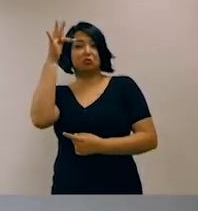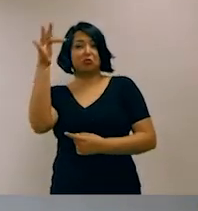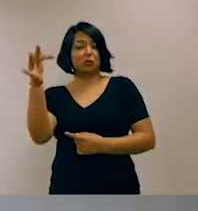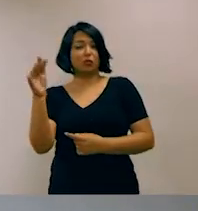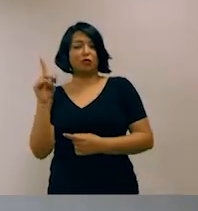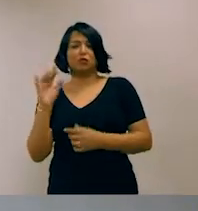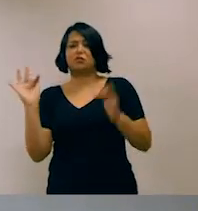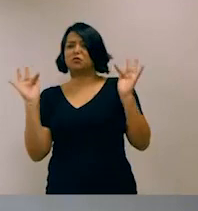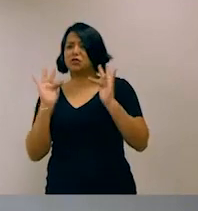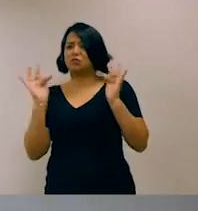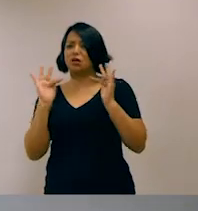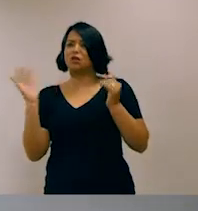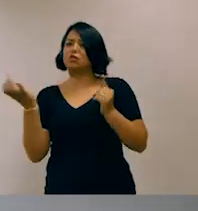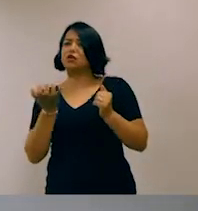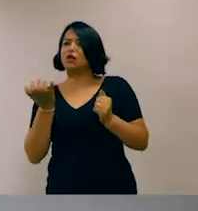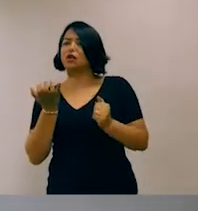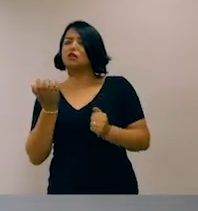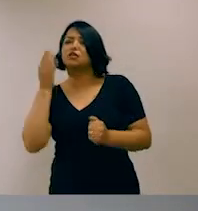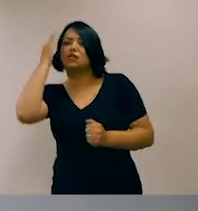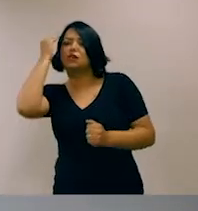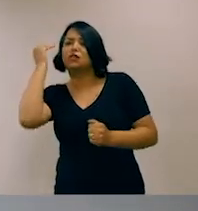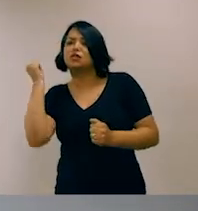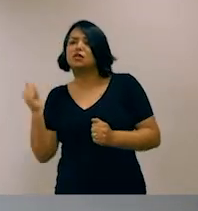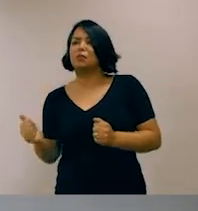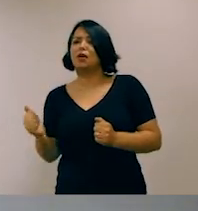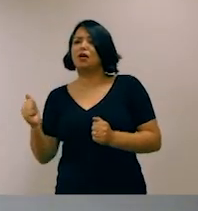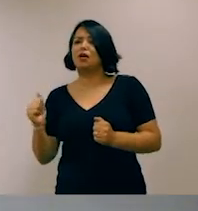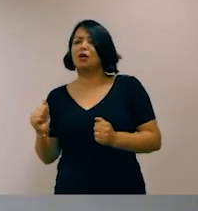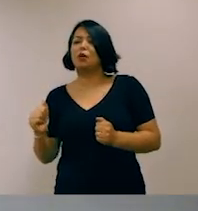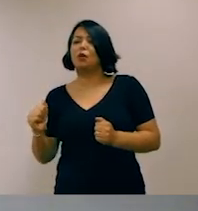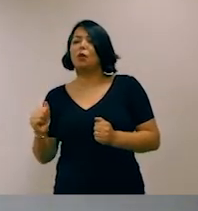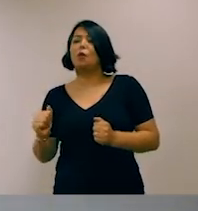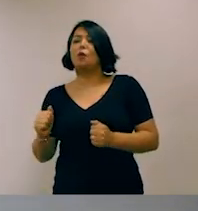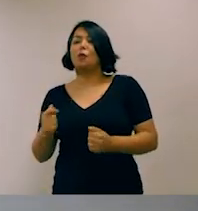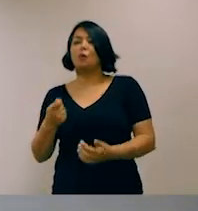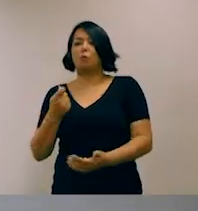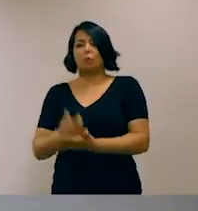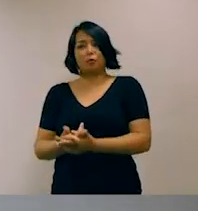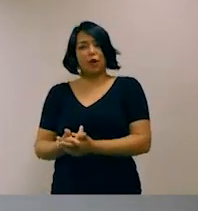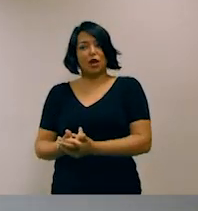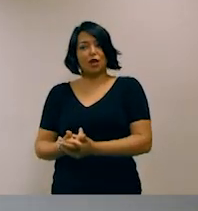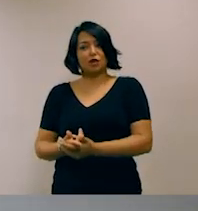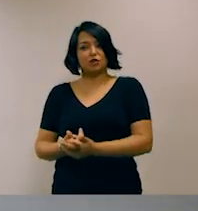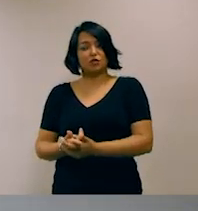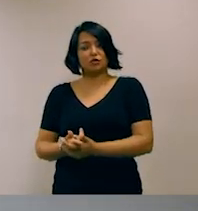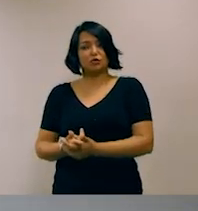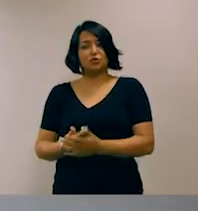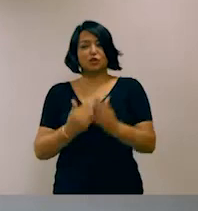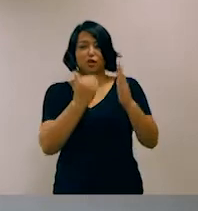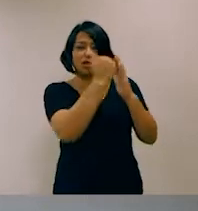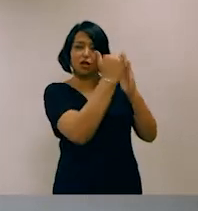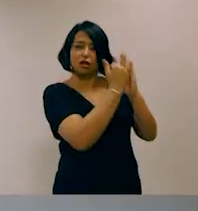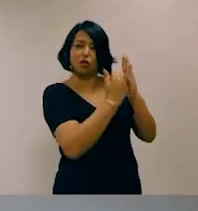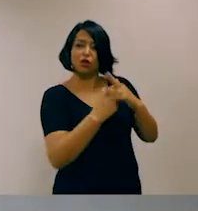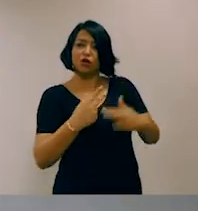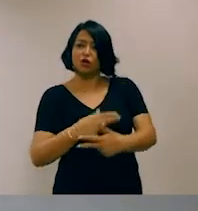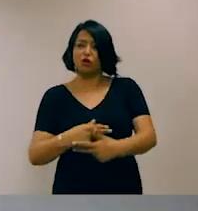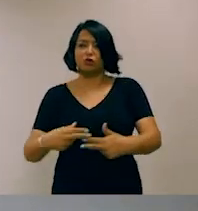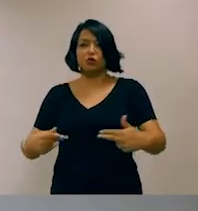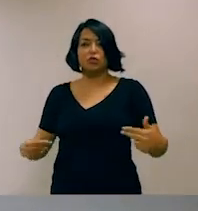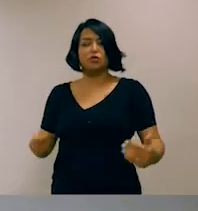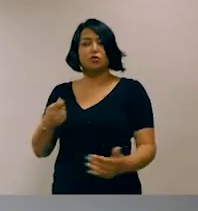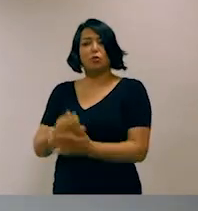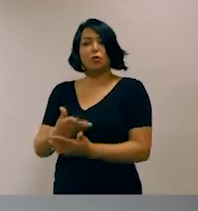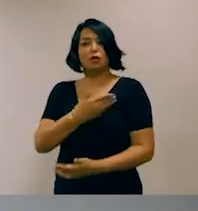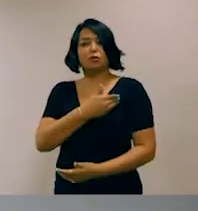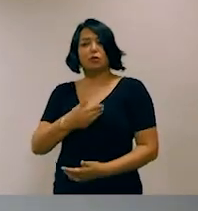anything. I just want to know the price that effectively happened in that product